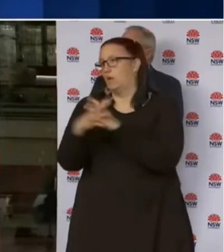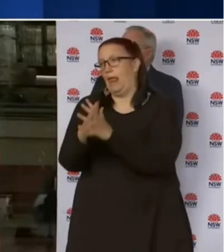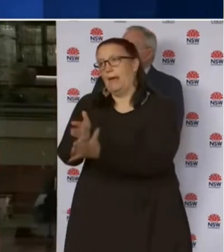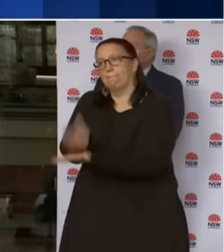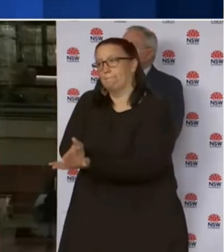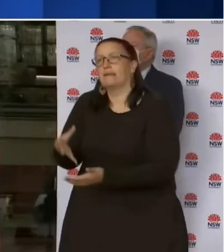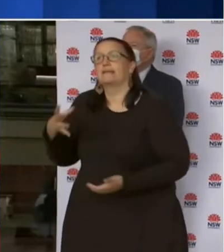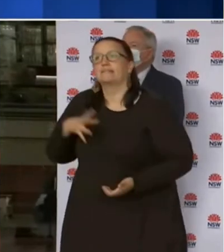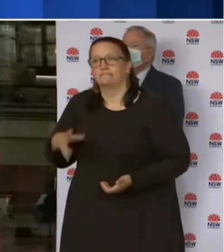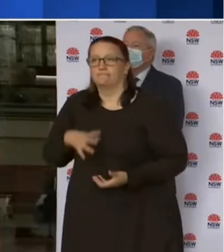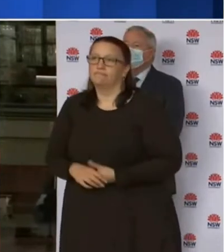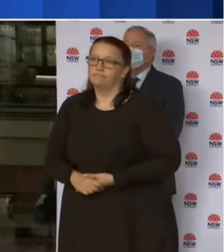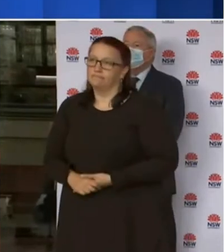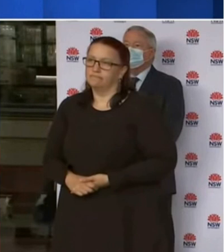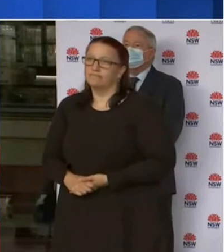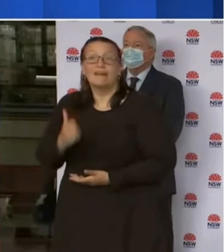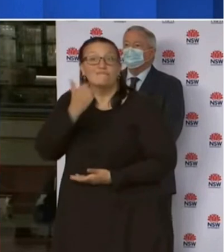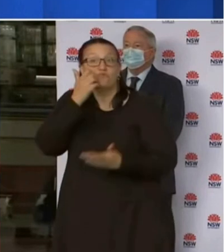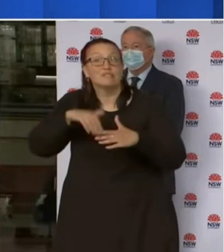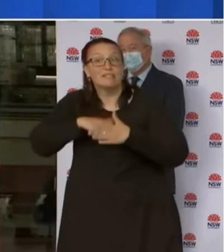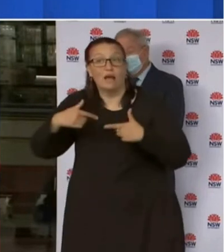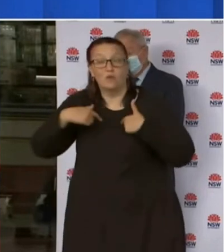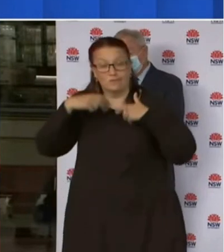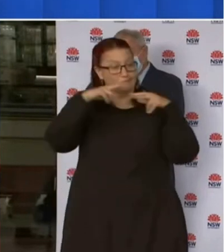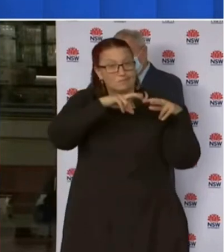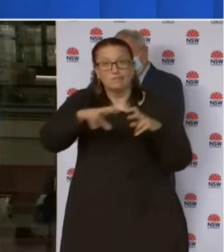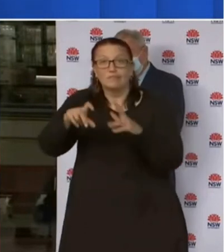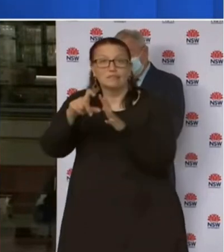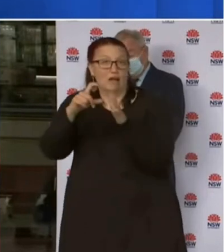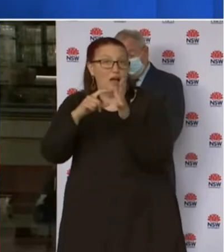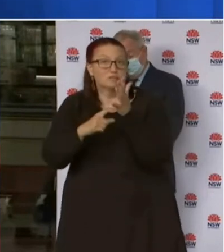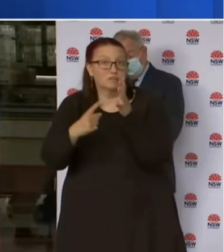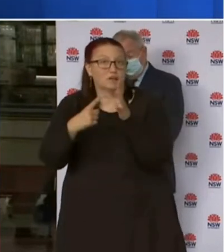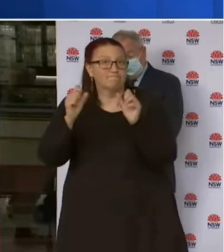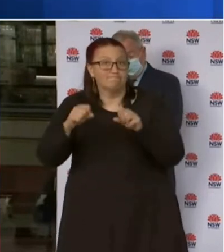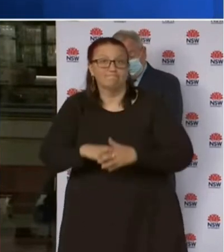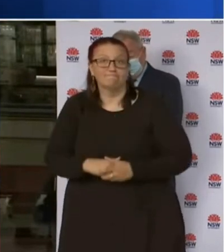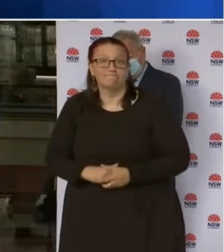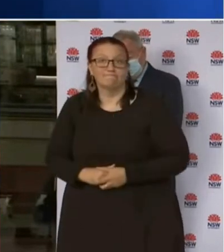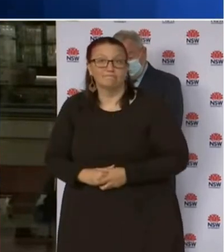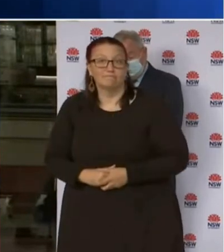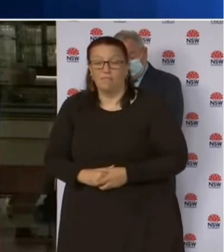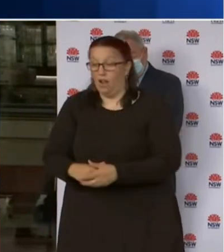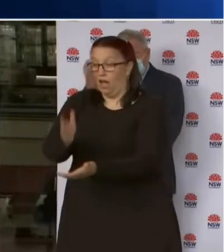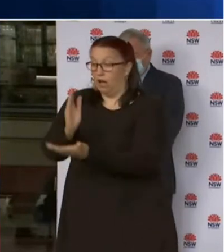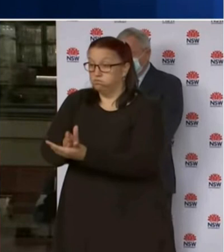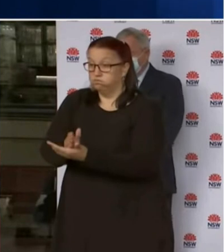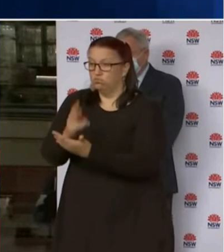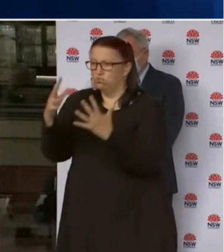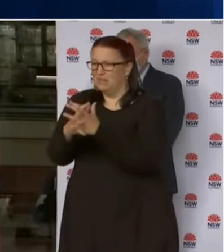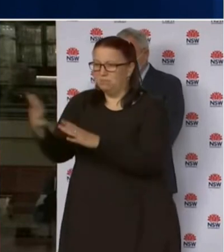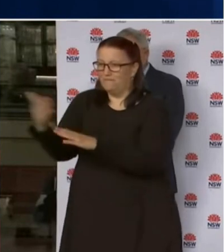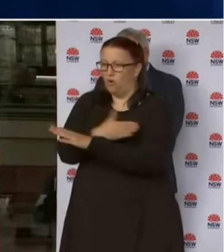advice to the government. Obviously we look at the data every day but I would not at this period of time be considering that we would be in the position